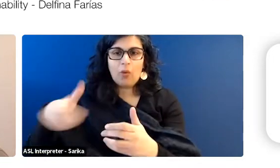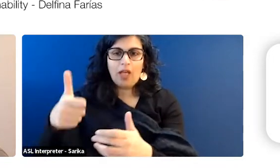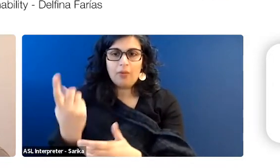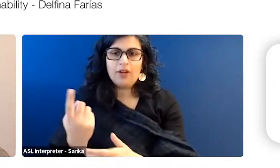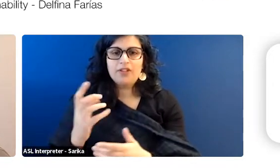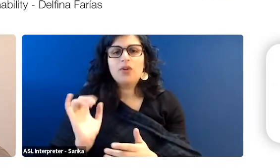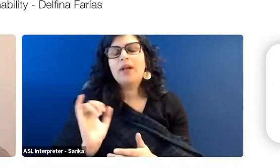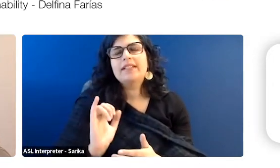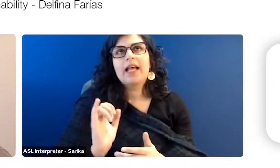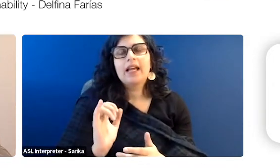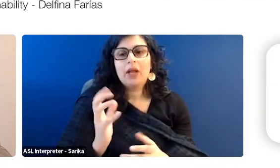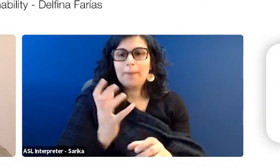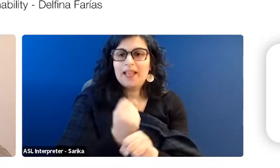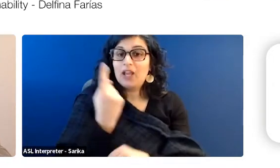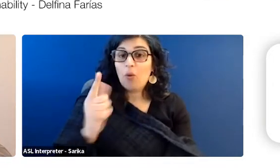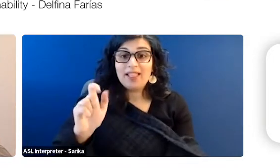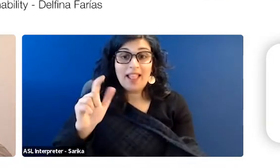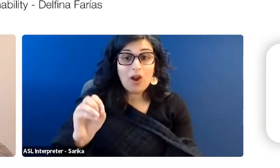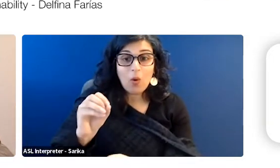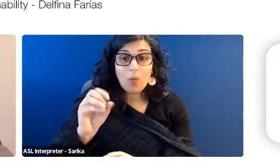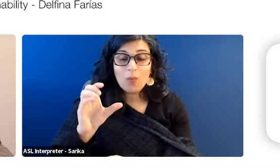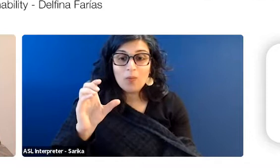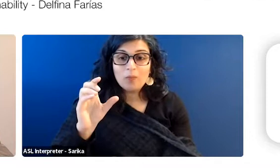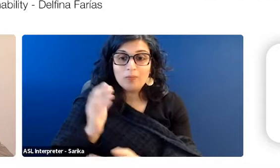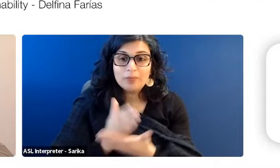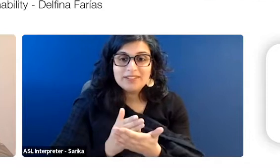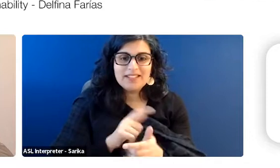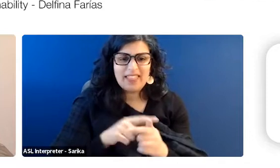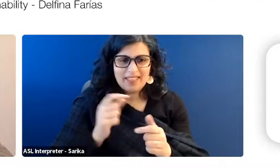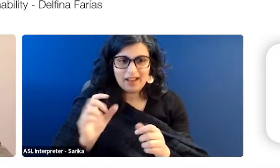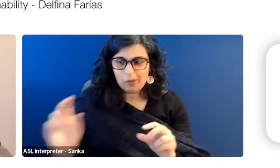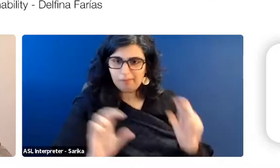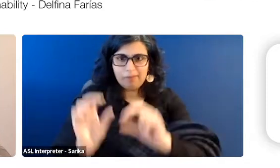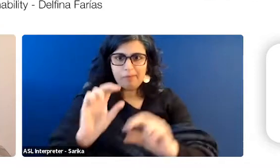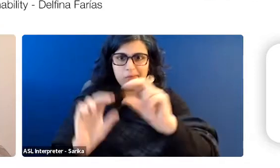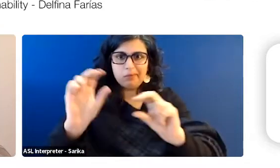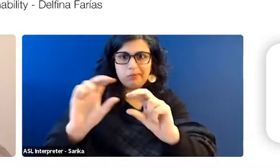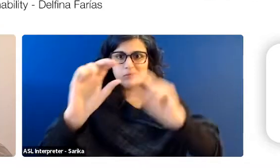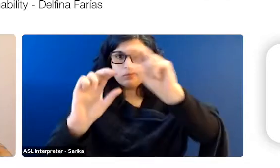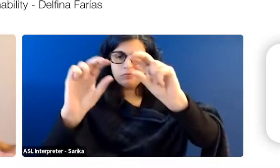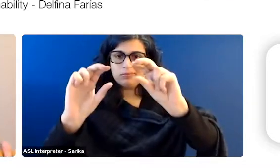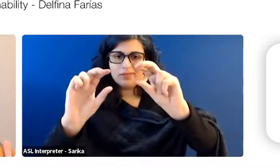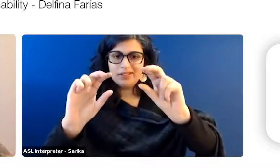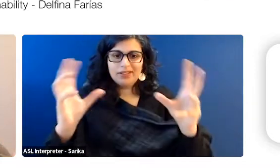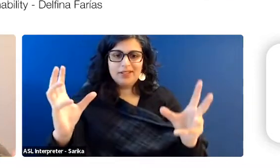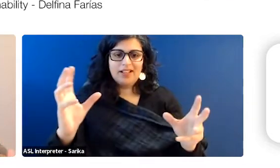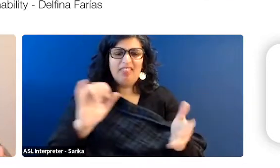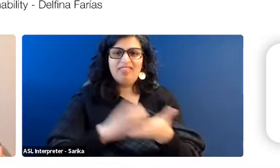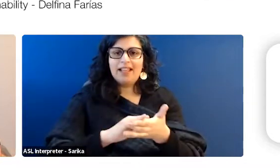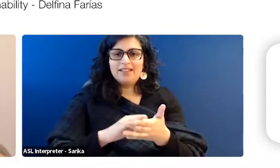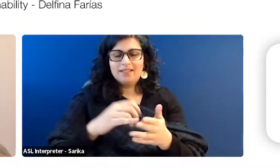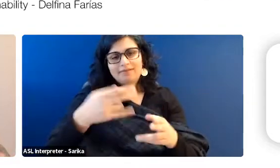as creating one Lego, and then many of those Legos stacked together would be a modular